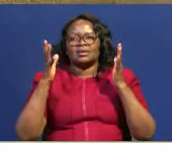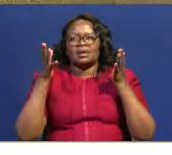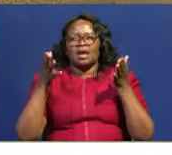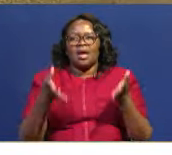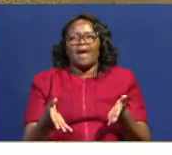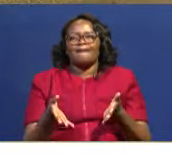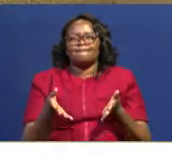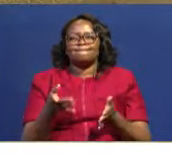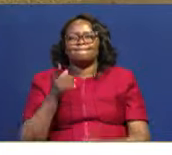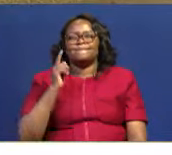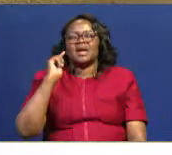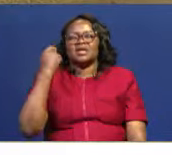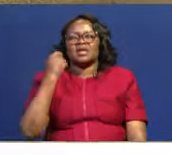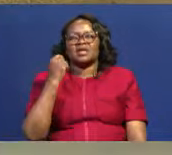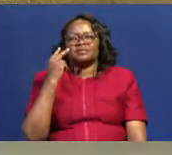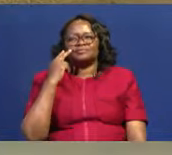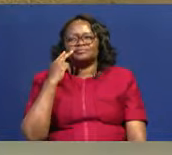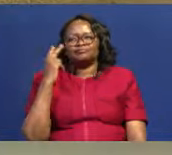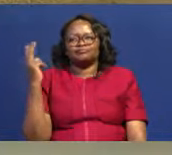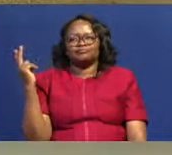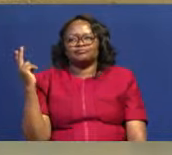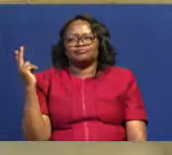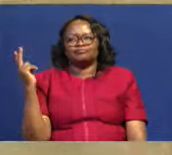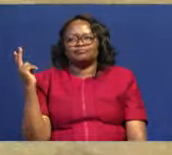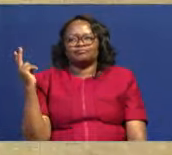here at home in Kenya. Take a look at that.